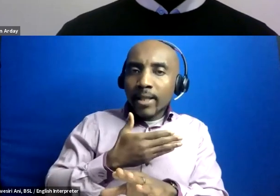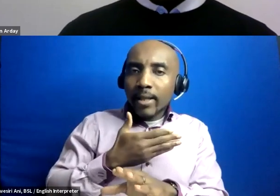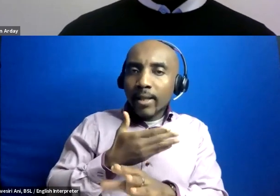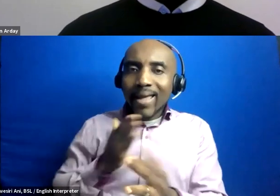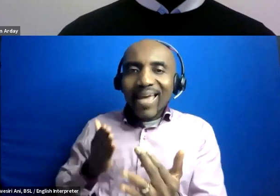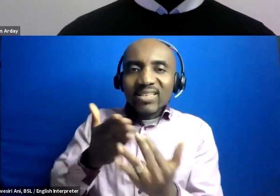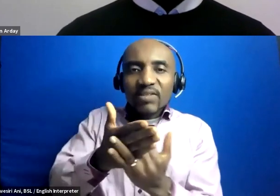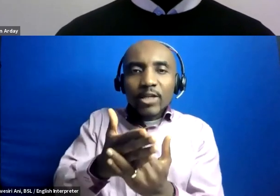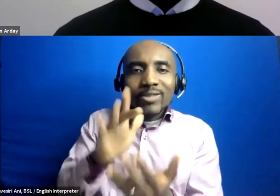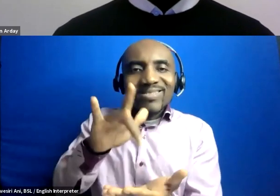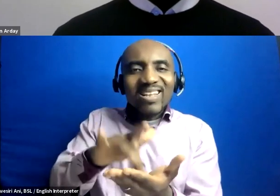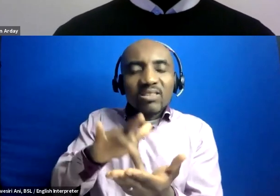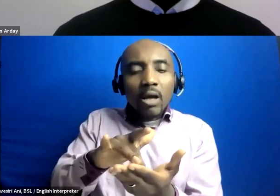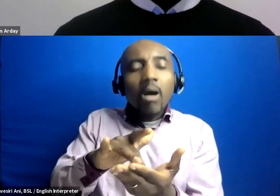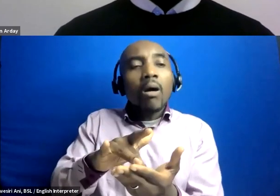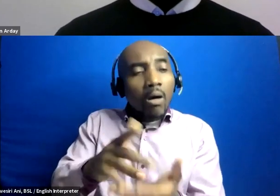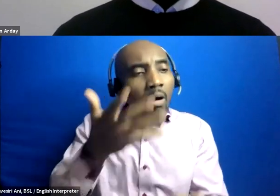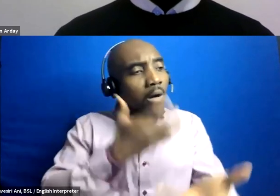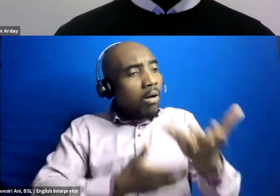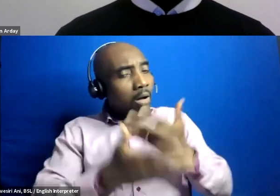gave me a different look at,